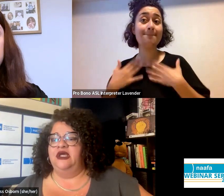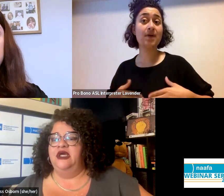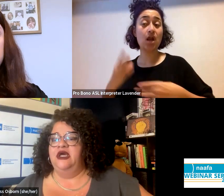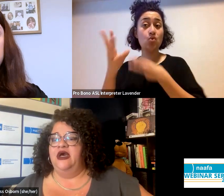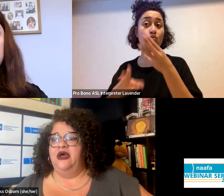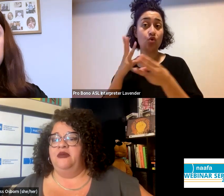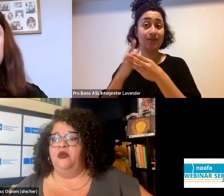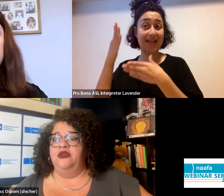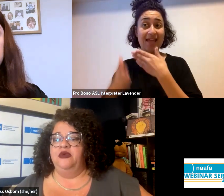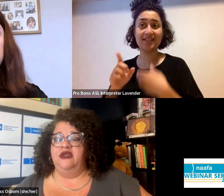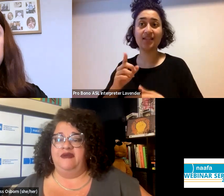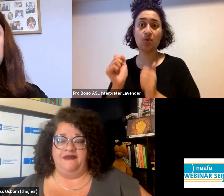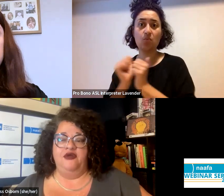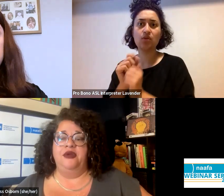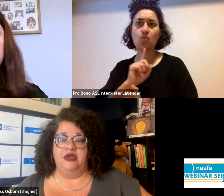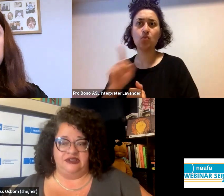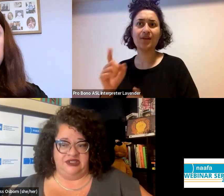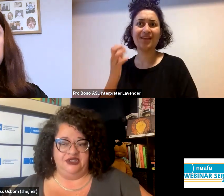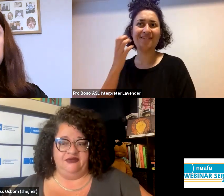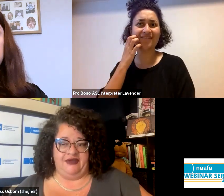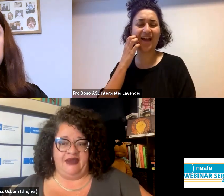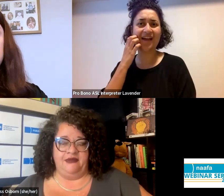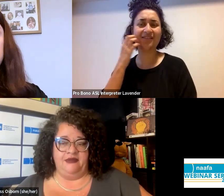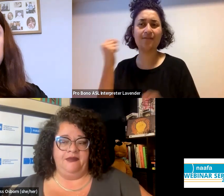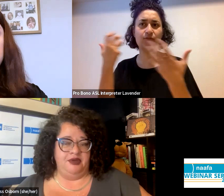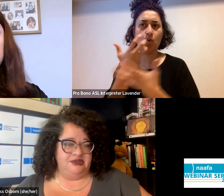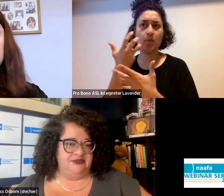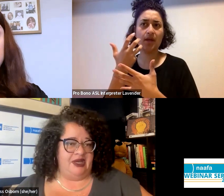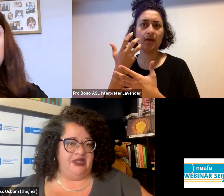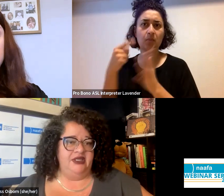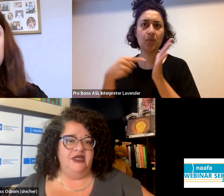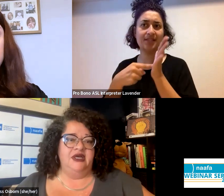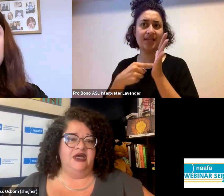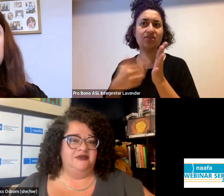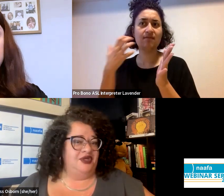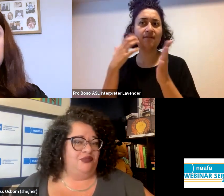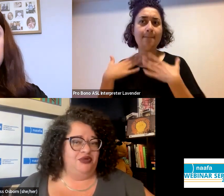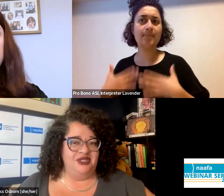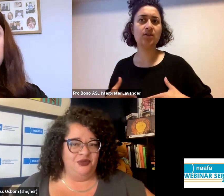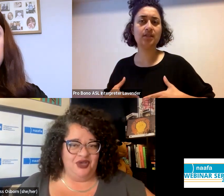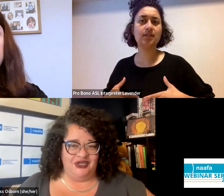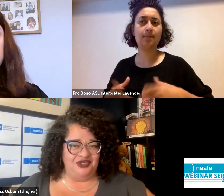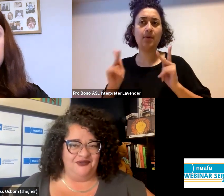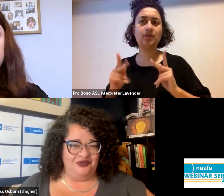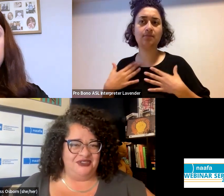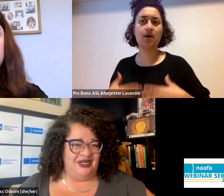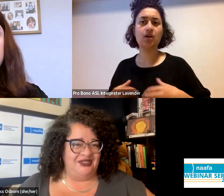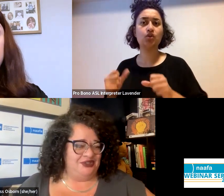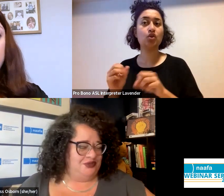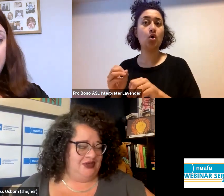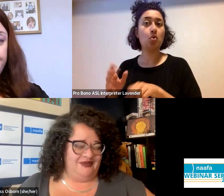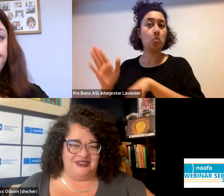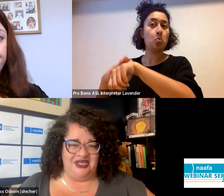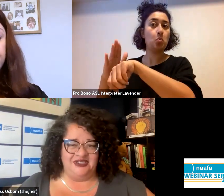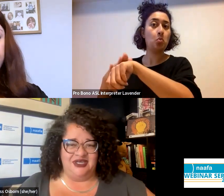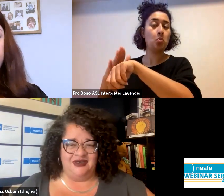a really fat phobic presentation of a fat person's body. So proceed with caution if you decide